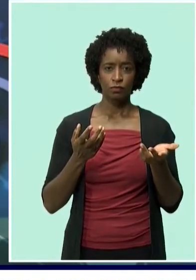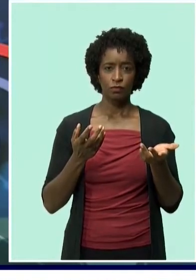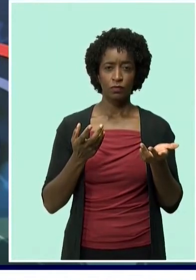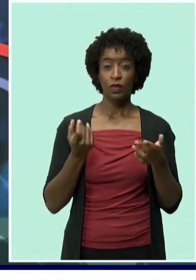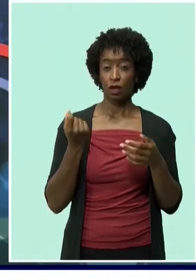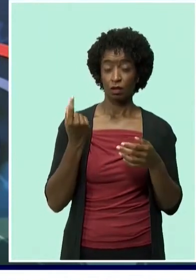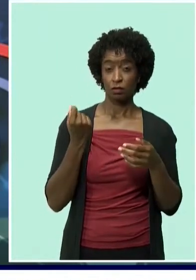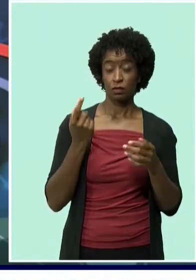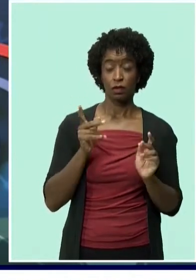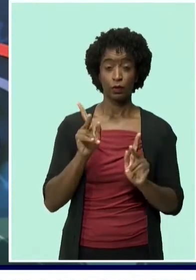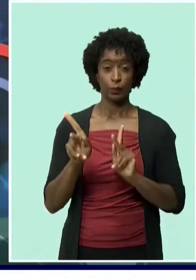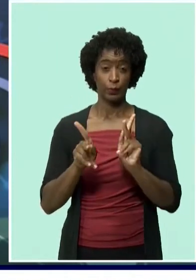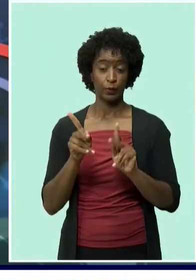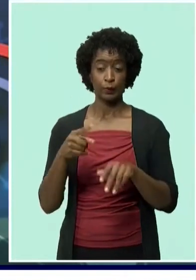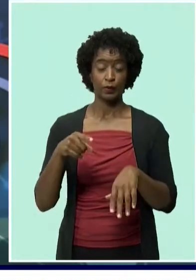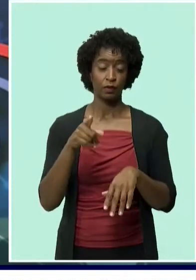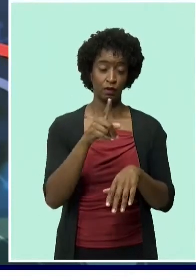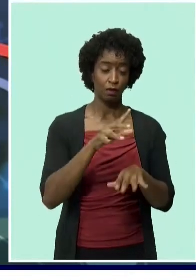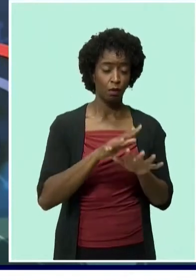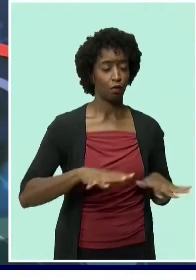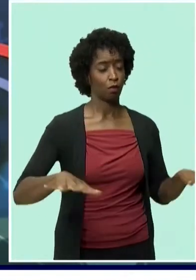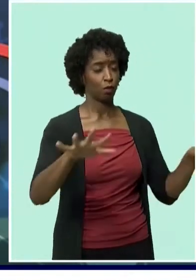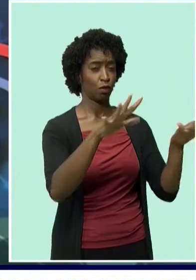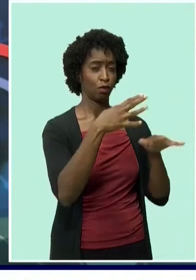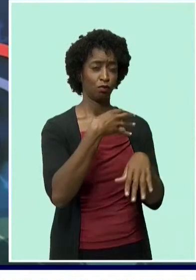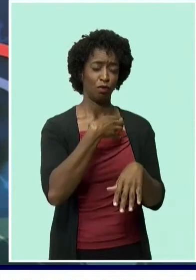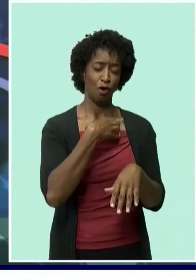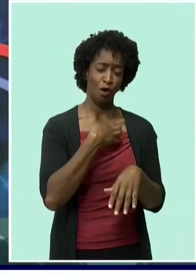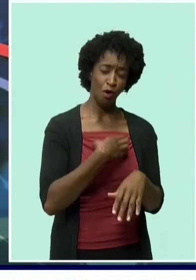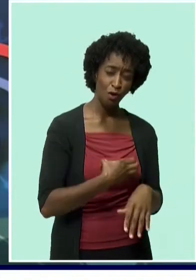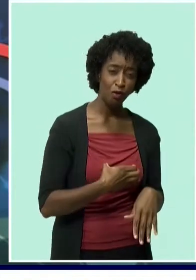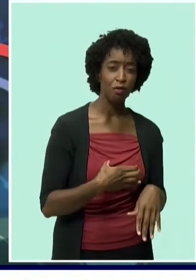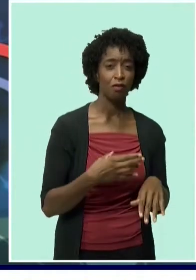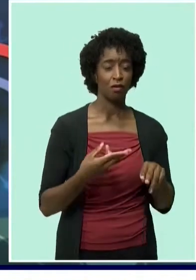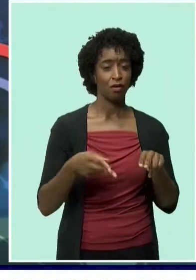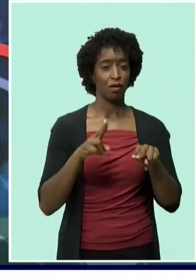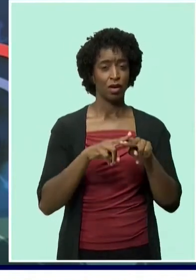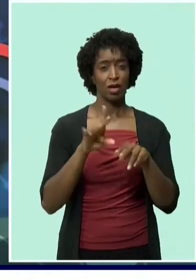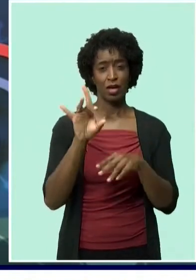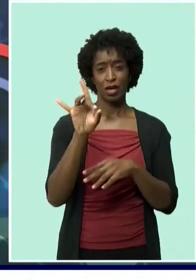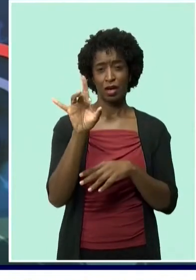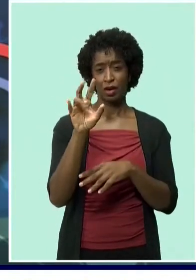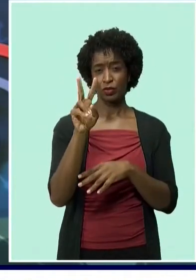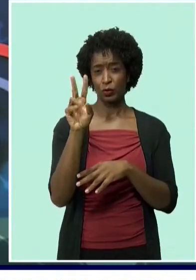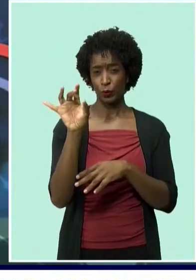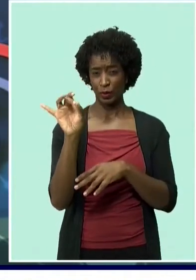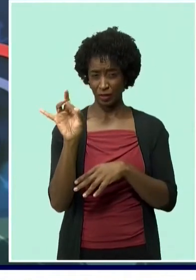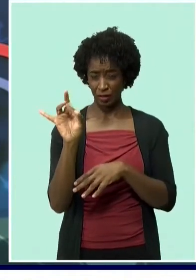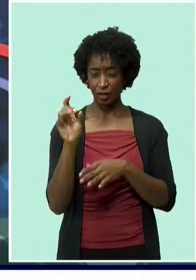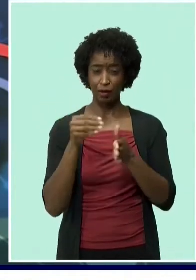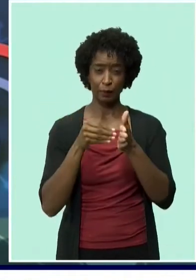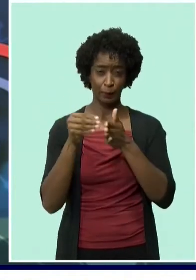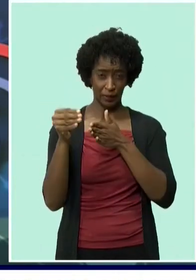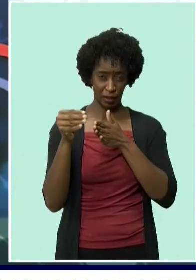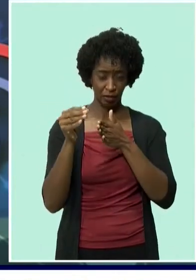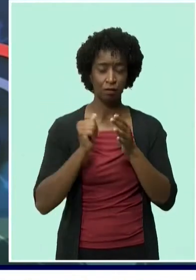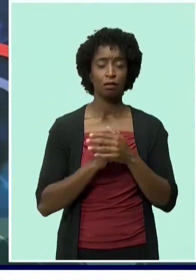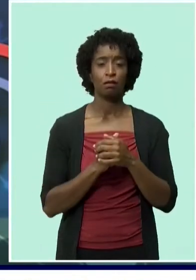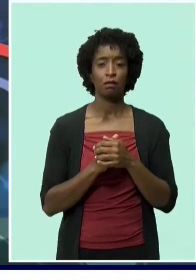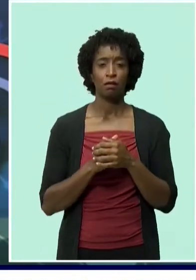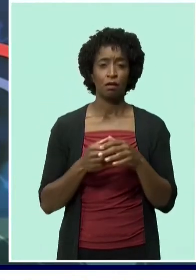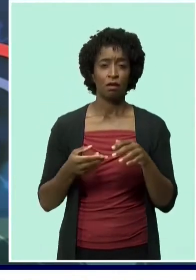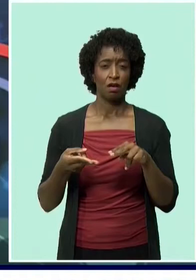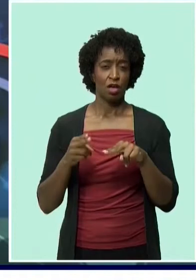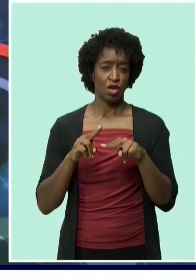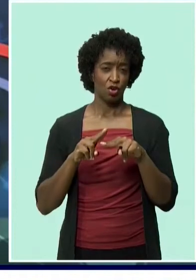of people affected by hunger rose to as many as 828 million in 2021, an increase of about